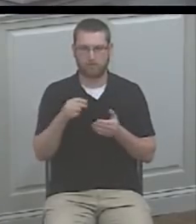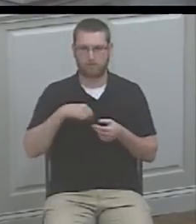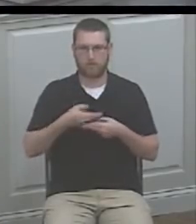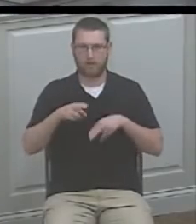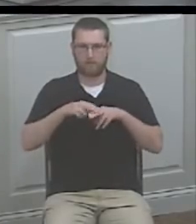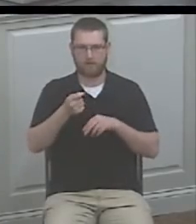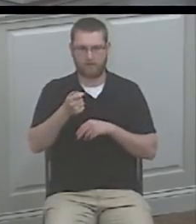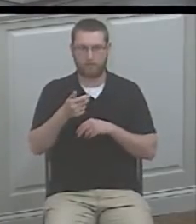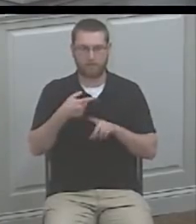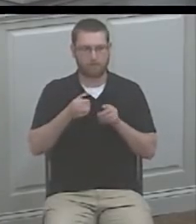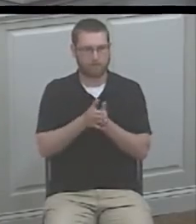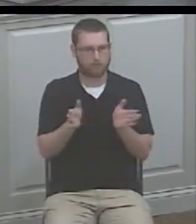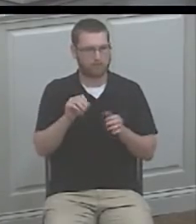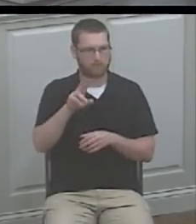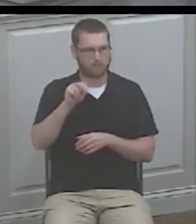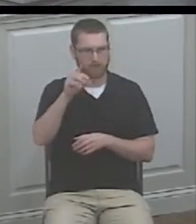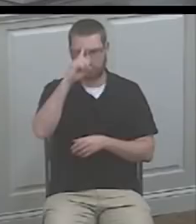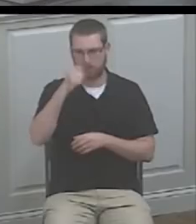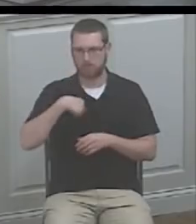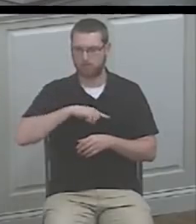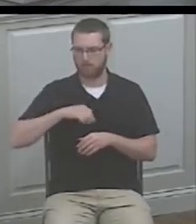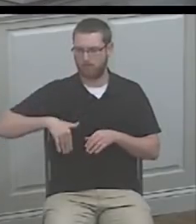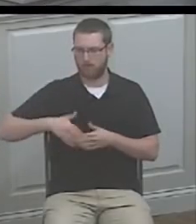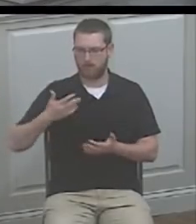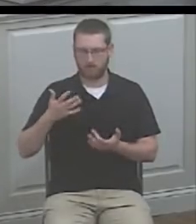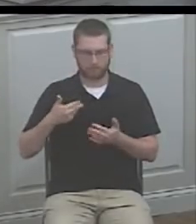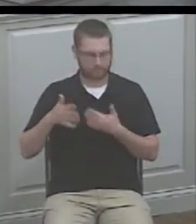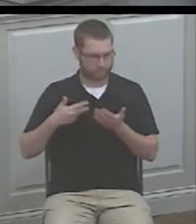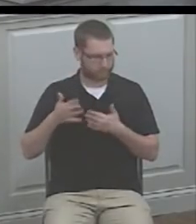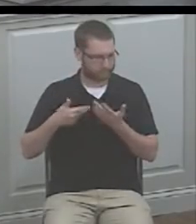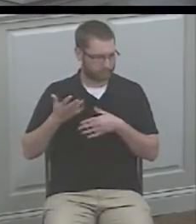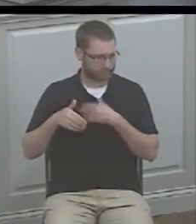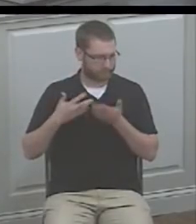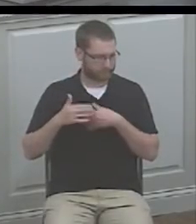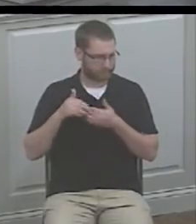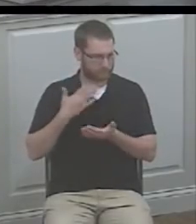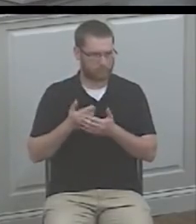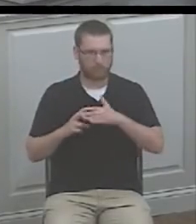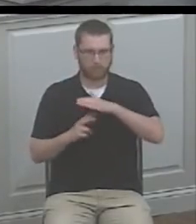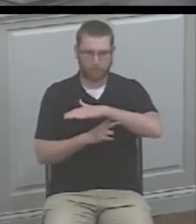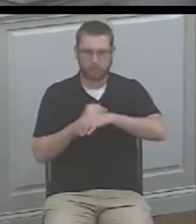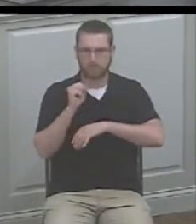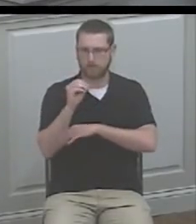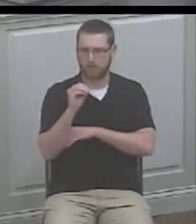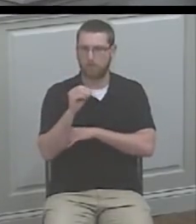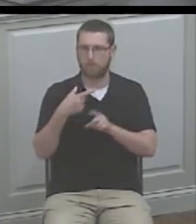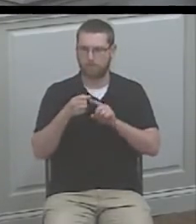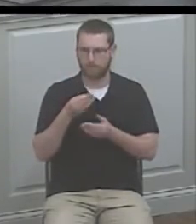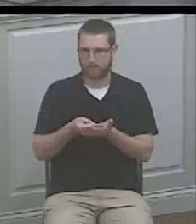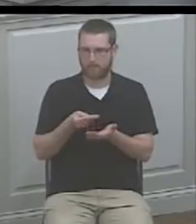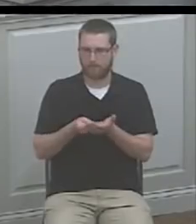little bit because we didn't get to the the bridge, so we had some money in there that we could spend. So, and